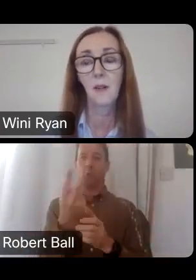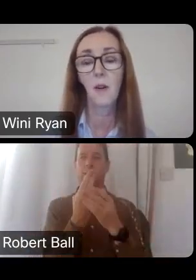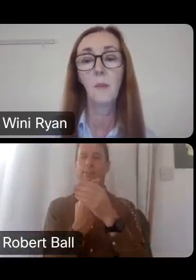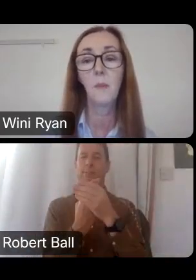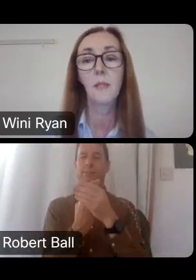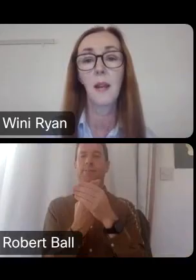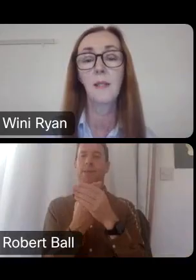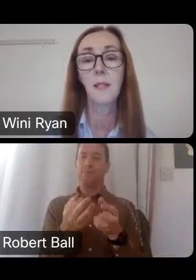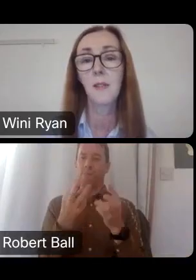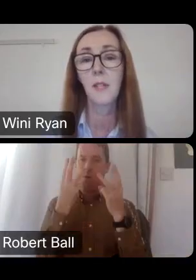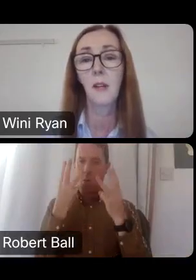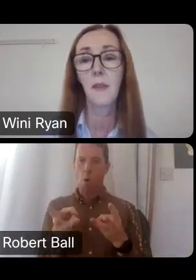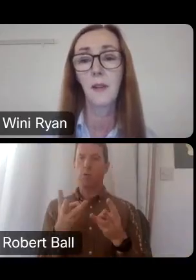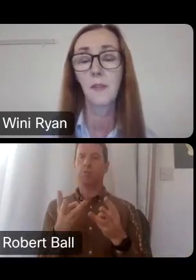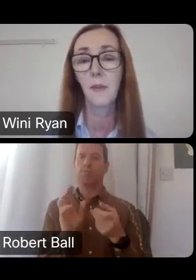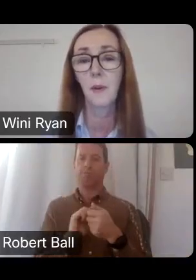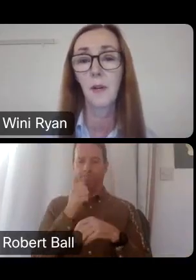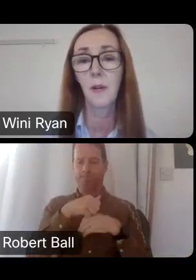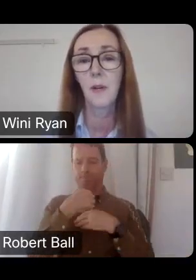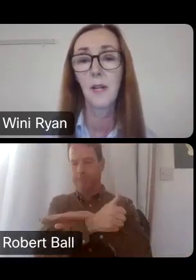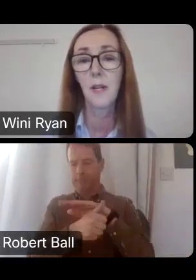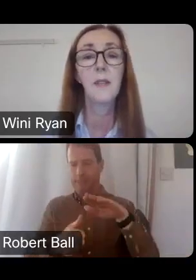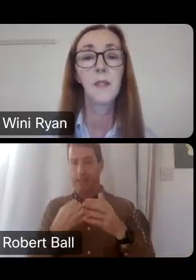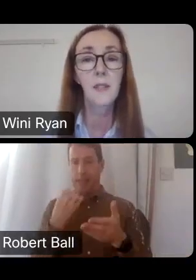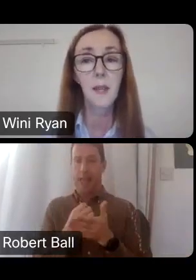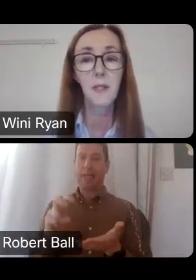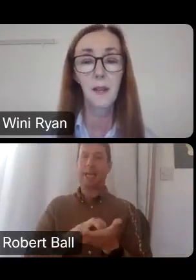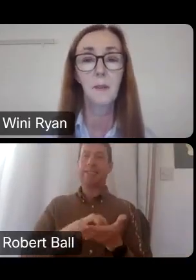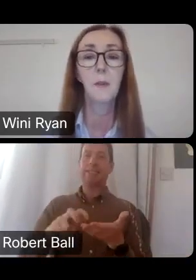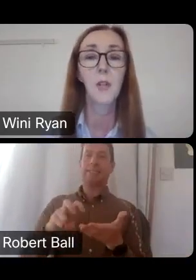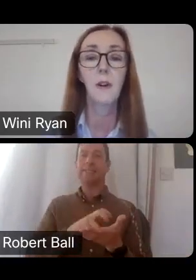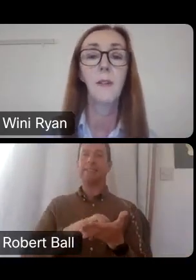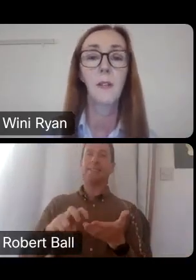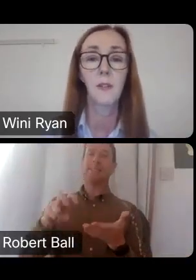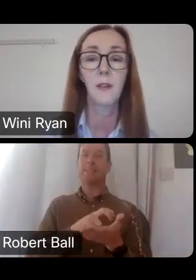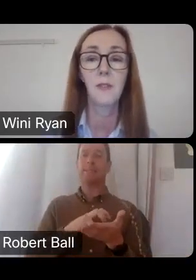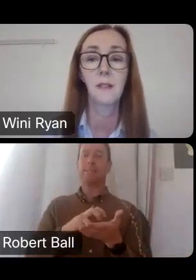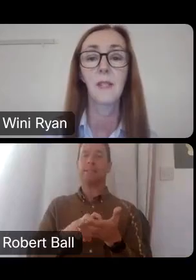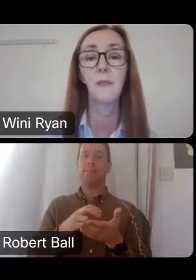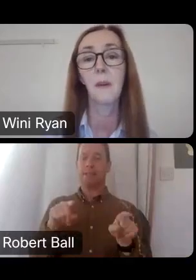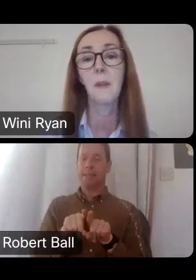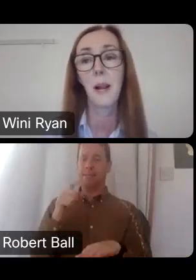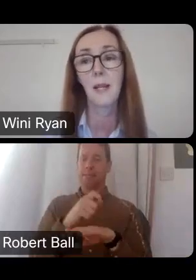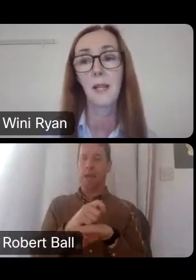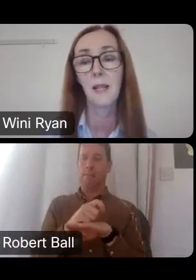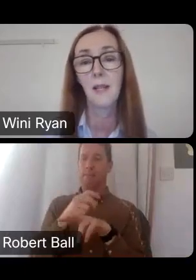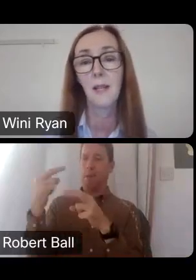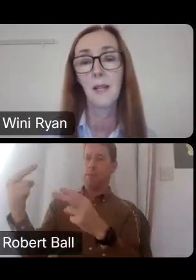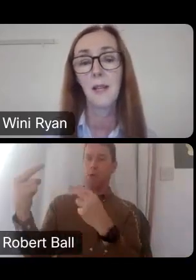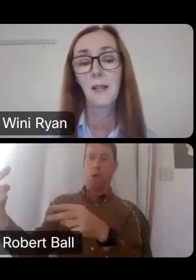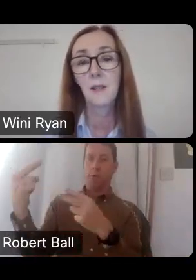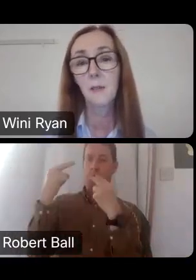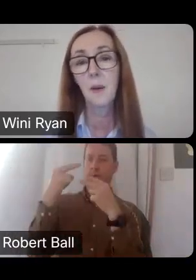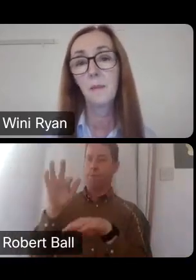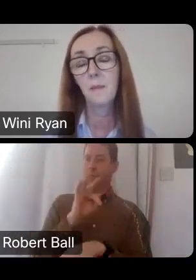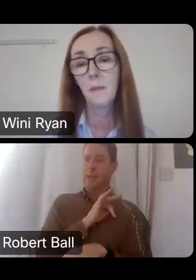it's almost like dancing on the dance floor and then at the same time observing yourself dancing from the balcony.